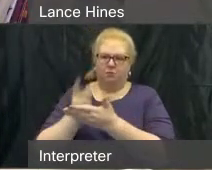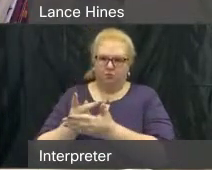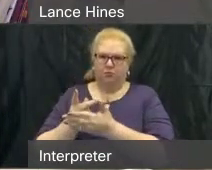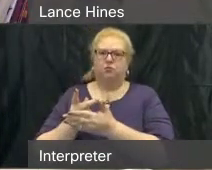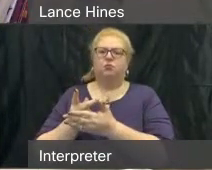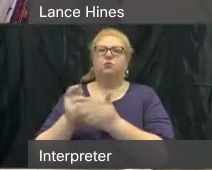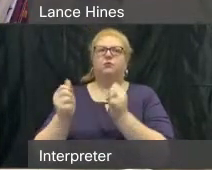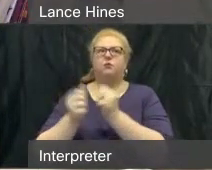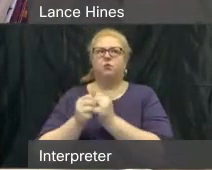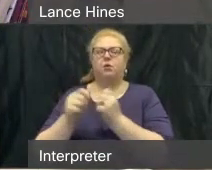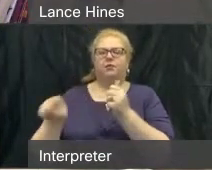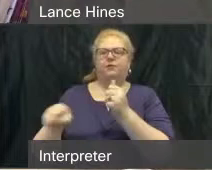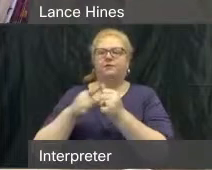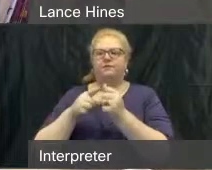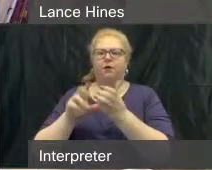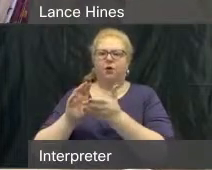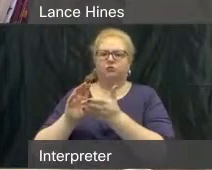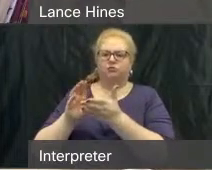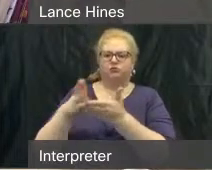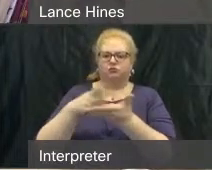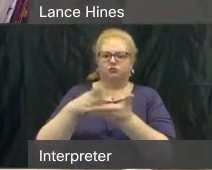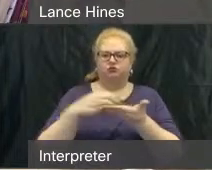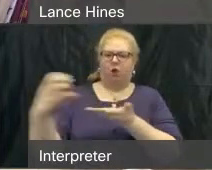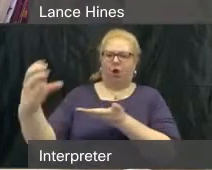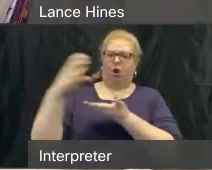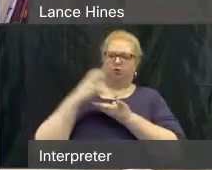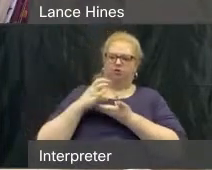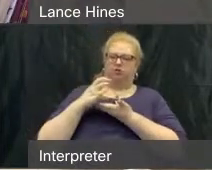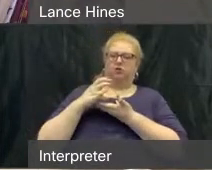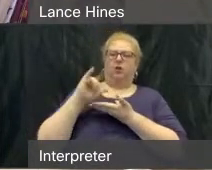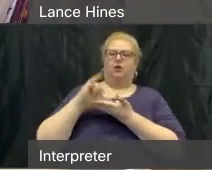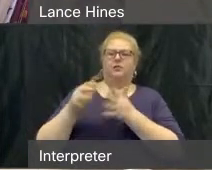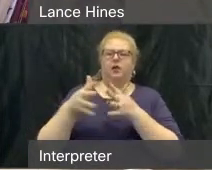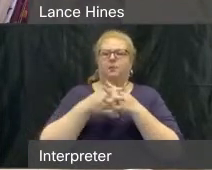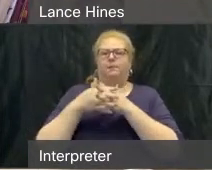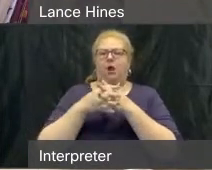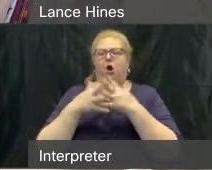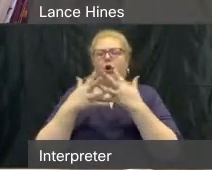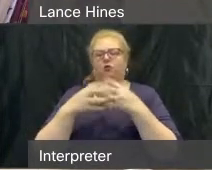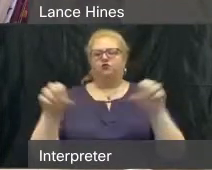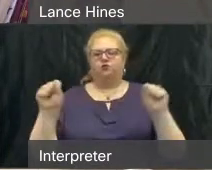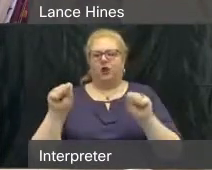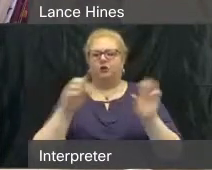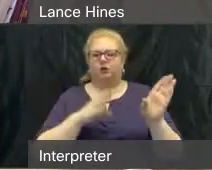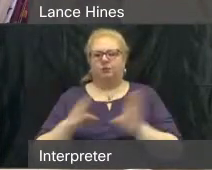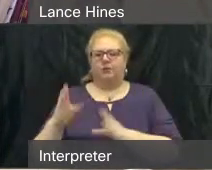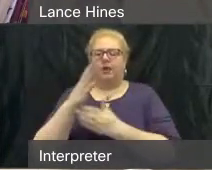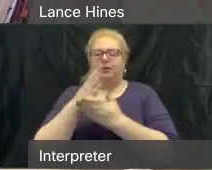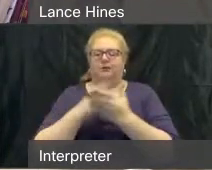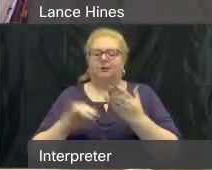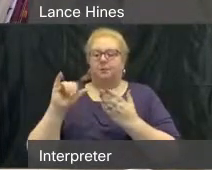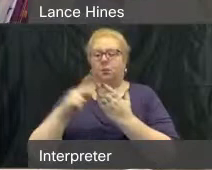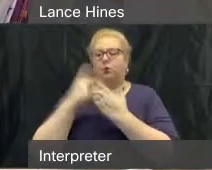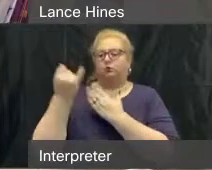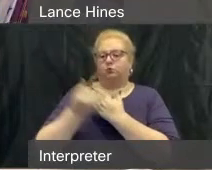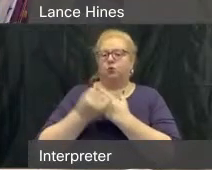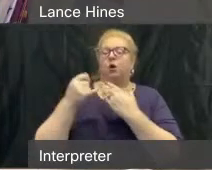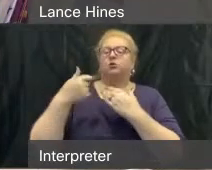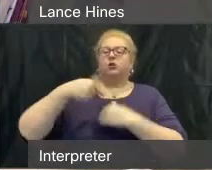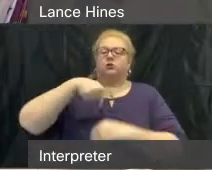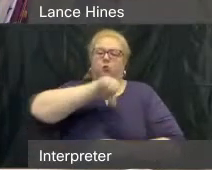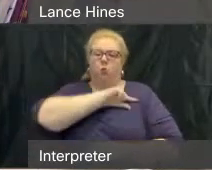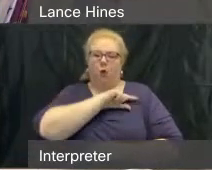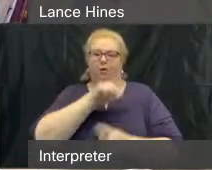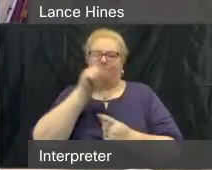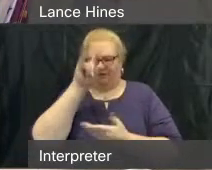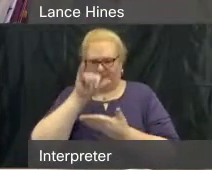of the American Rescue Plan. Some of those projects do qualify for targeted community development and